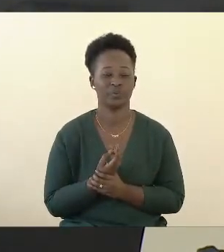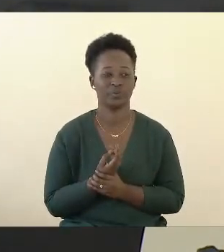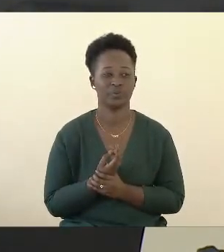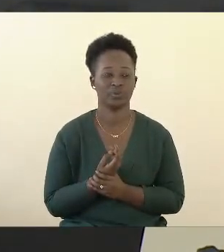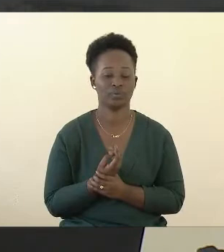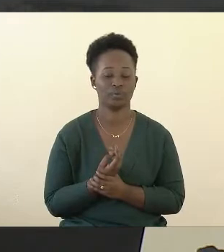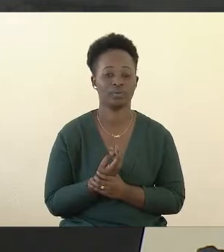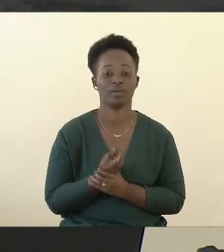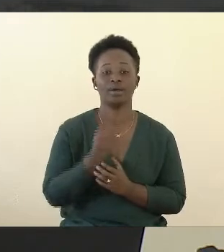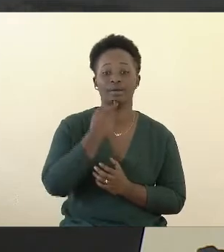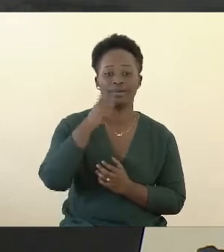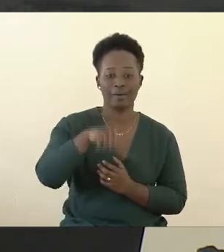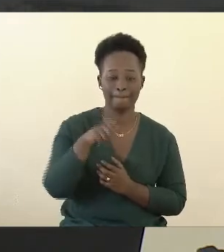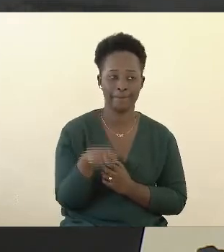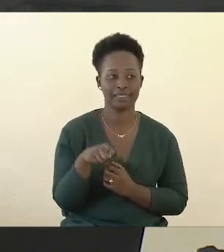is